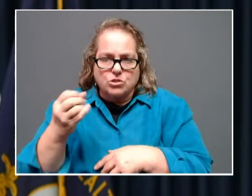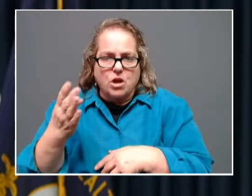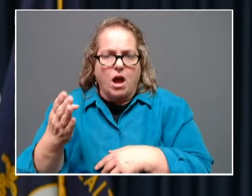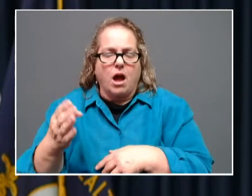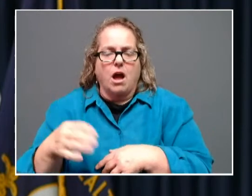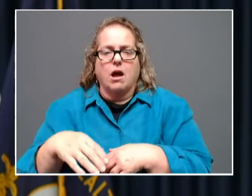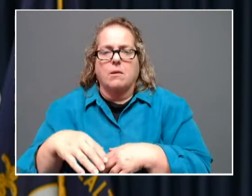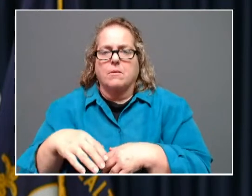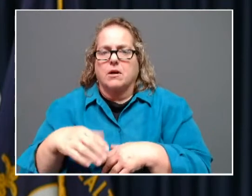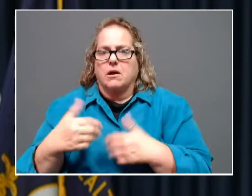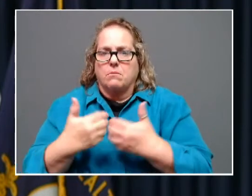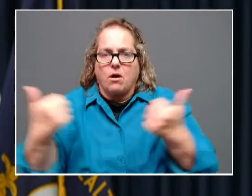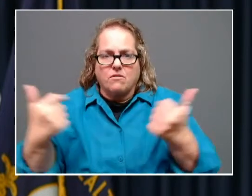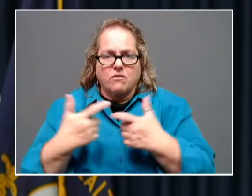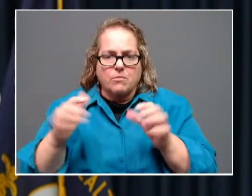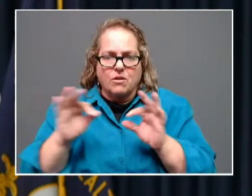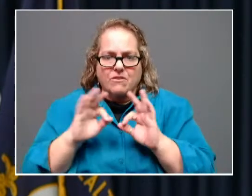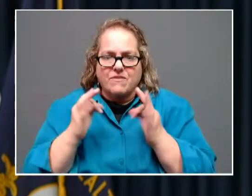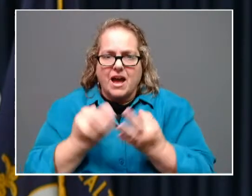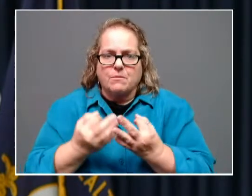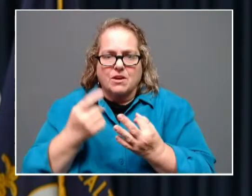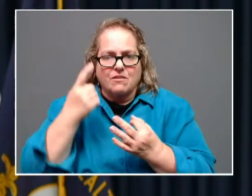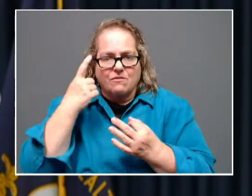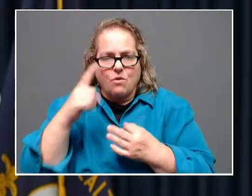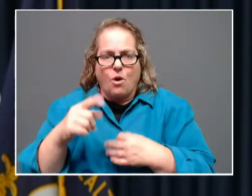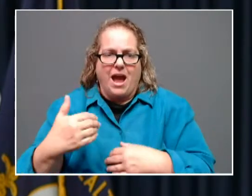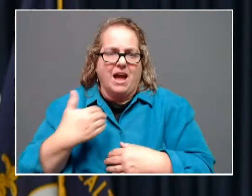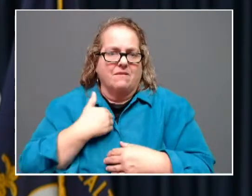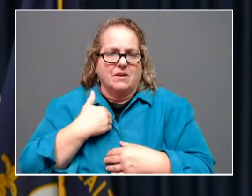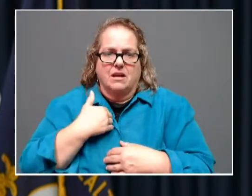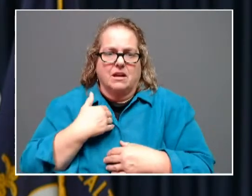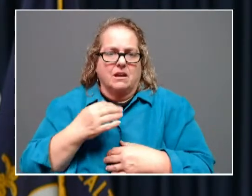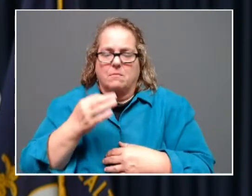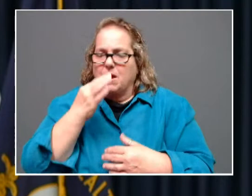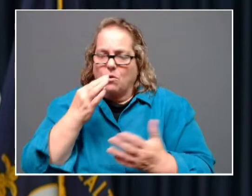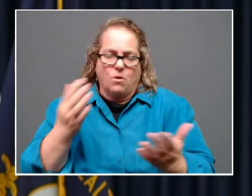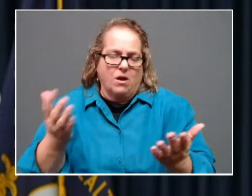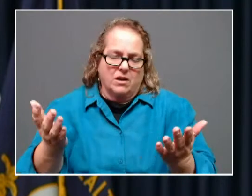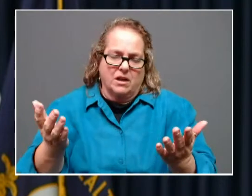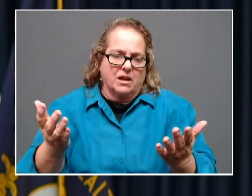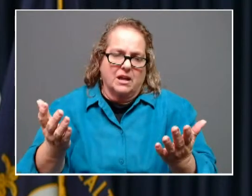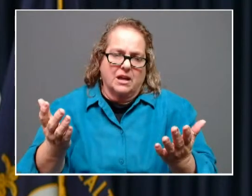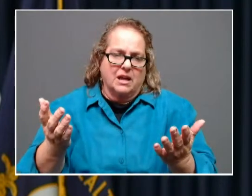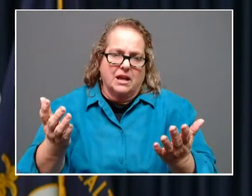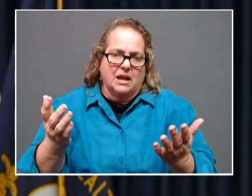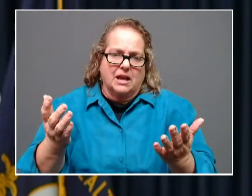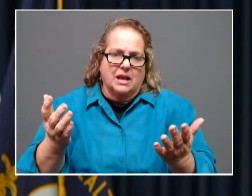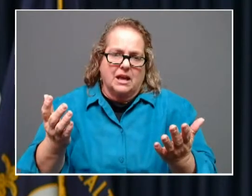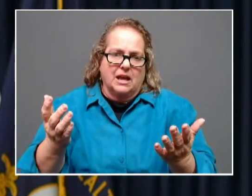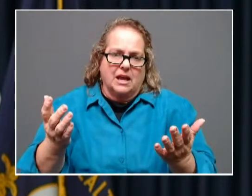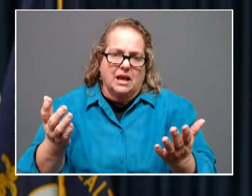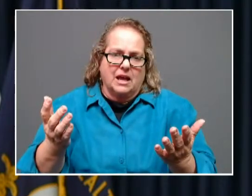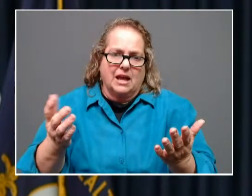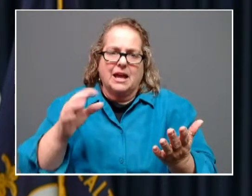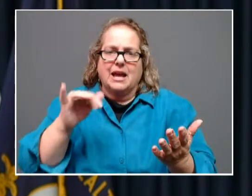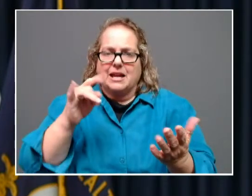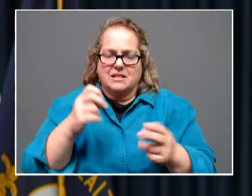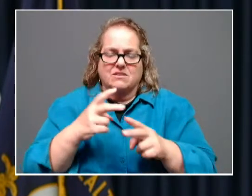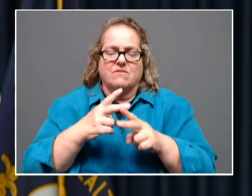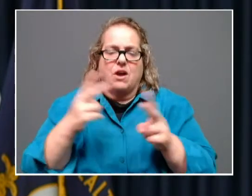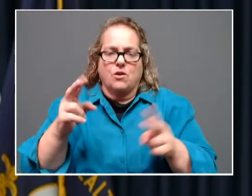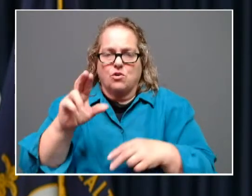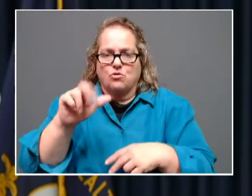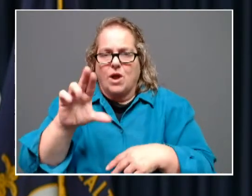family for possession of marijuana. And it is very rare that